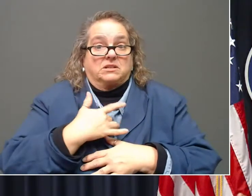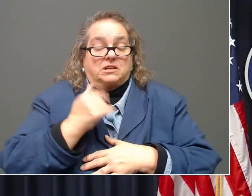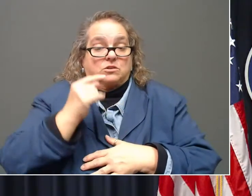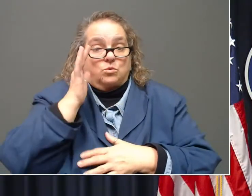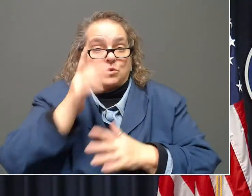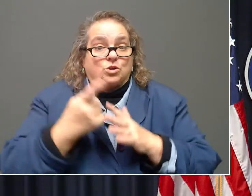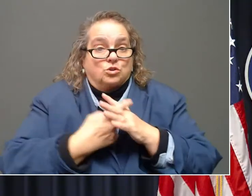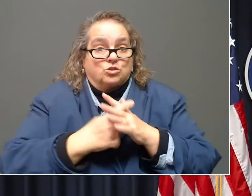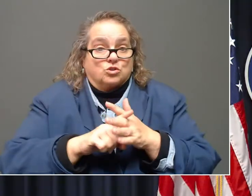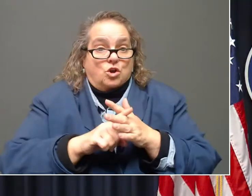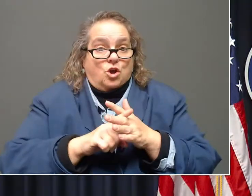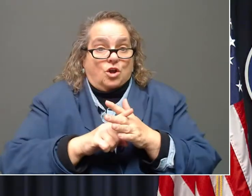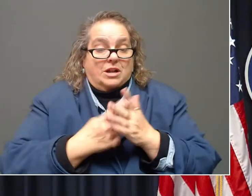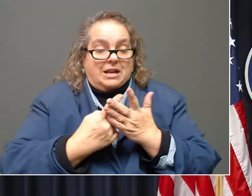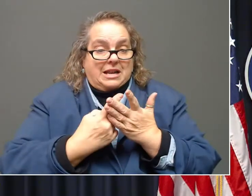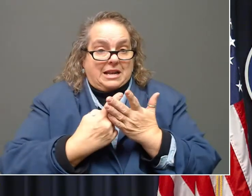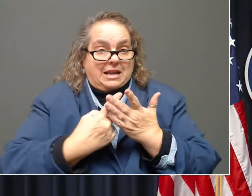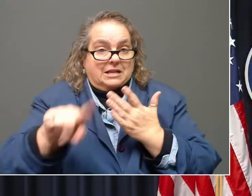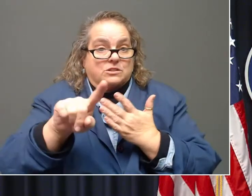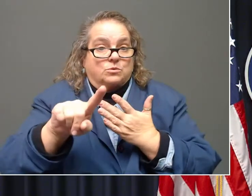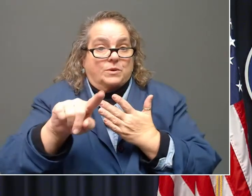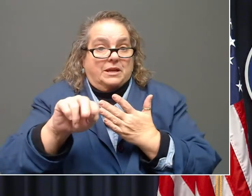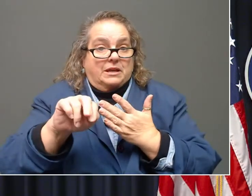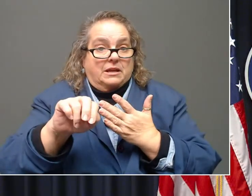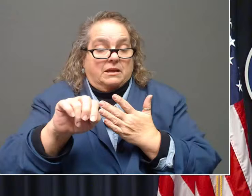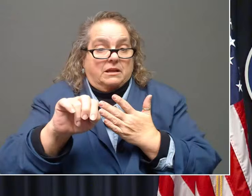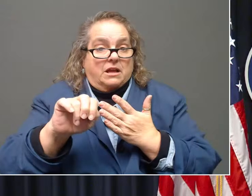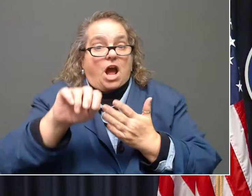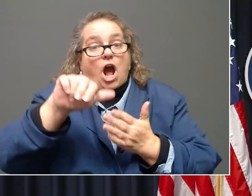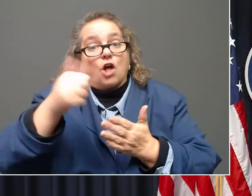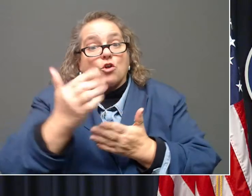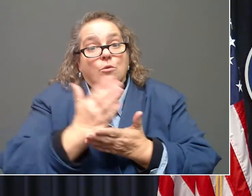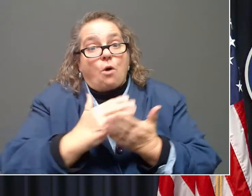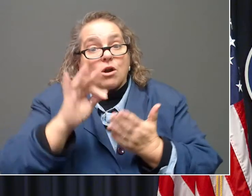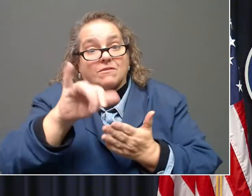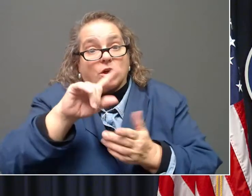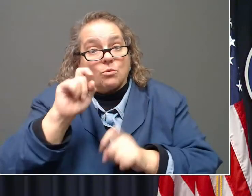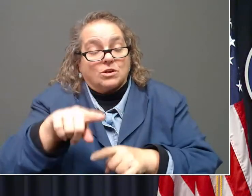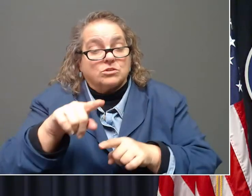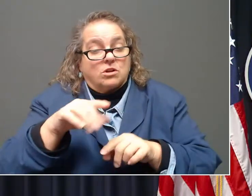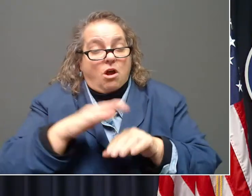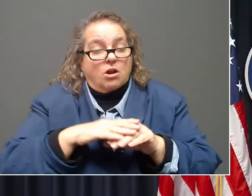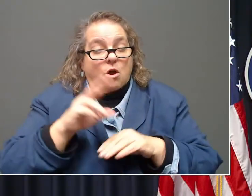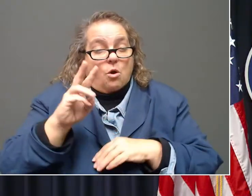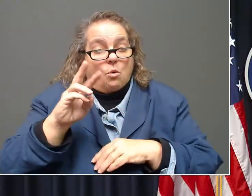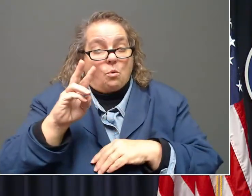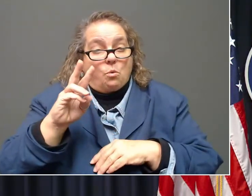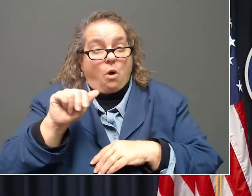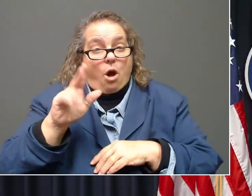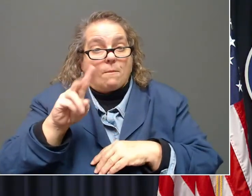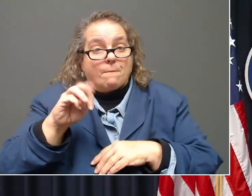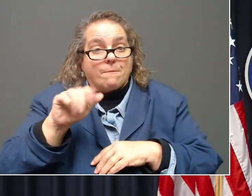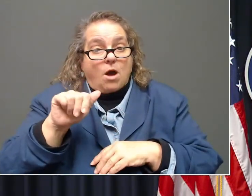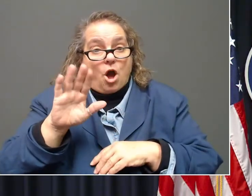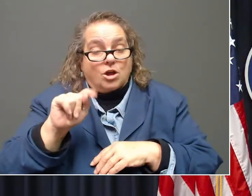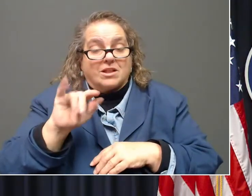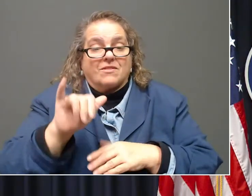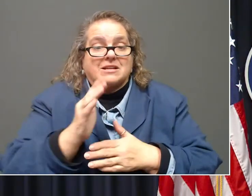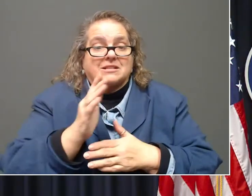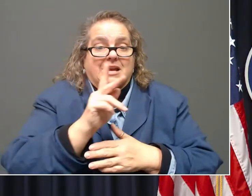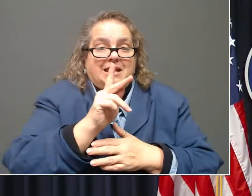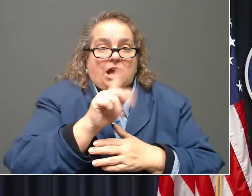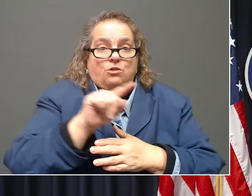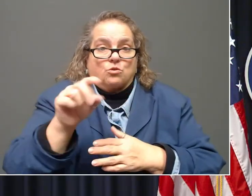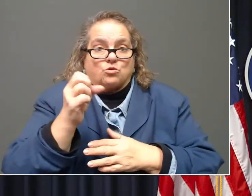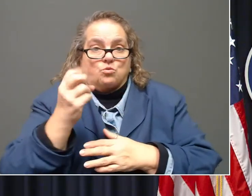fall into assisted living and skilled nursing homes. It's also, we have a number of group homes